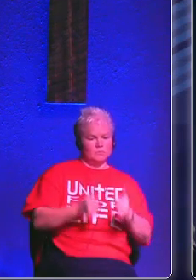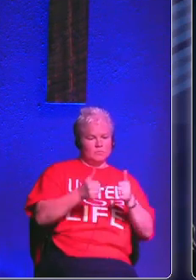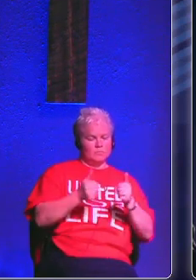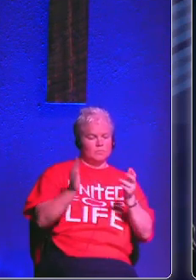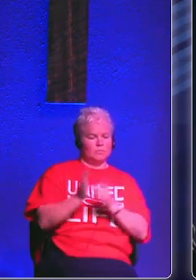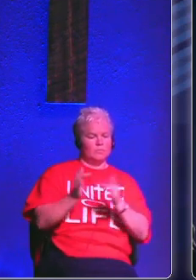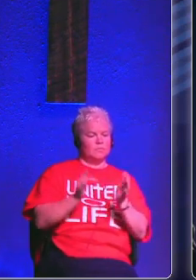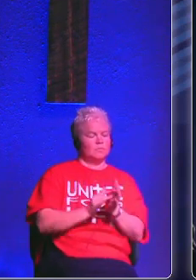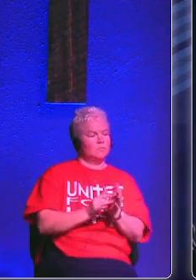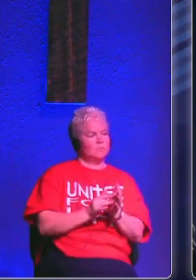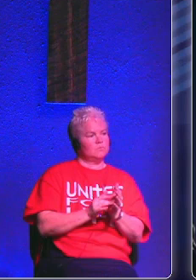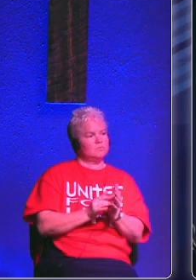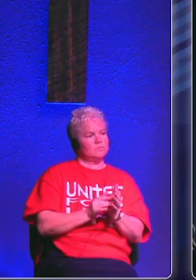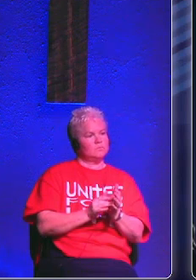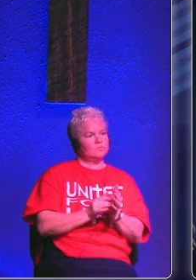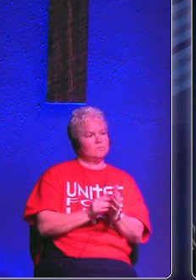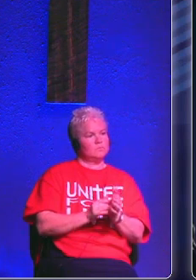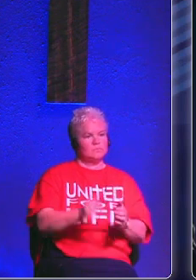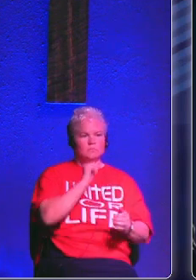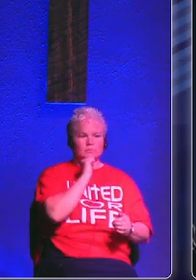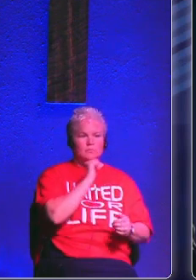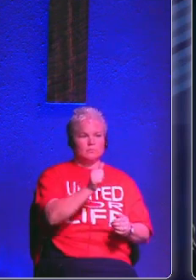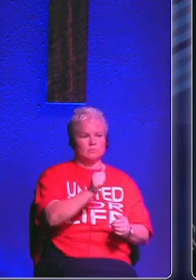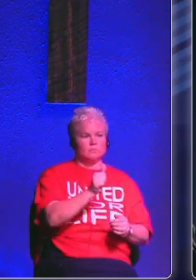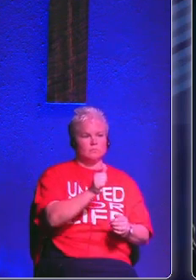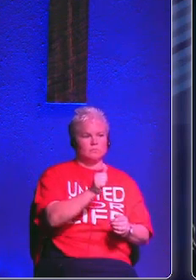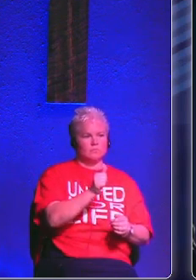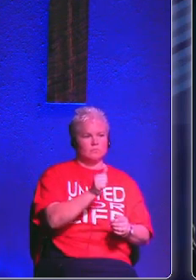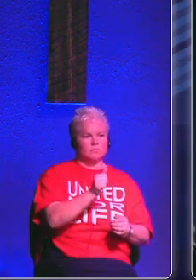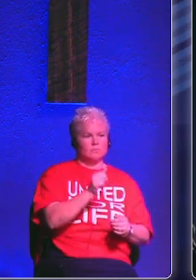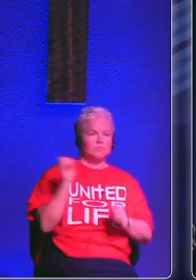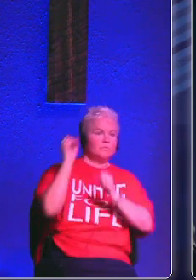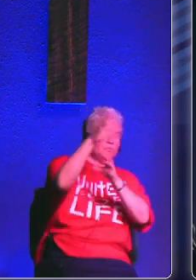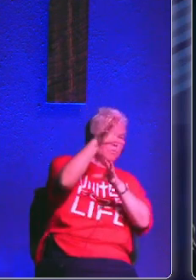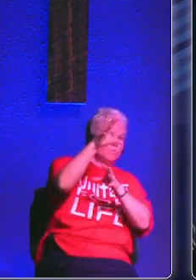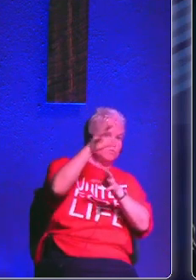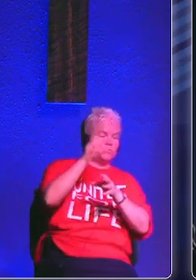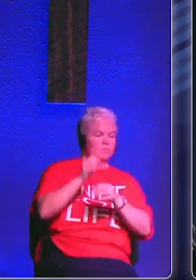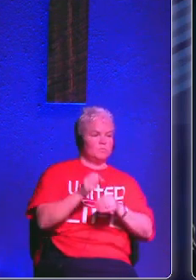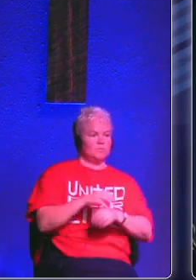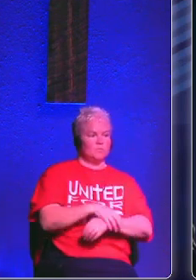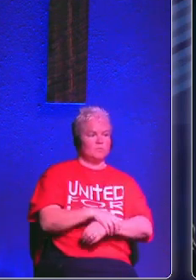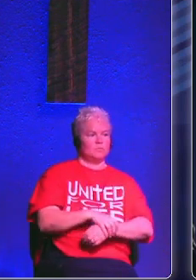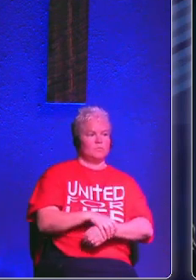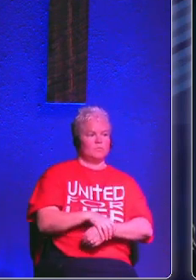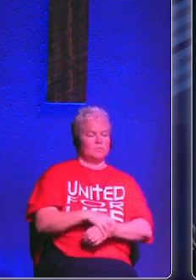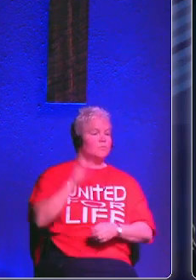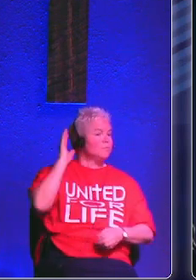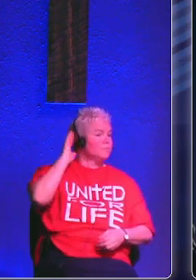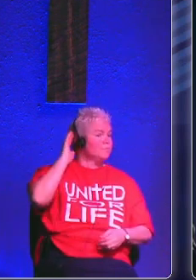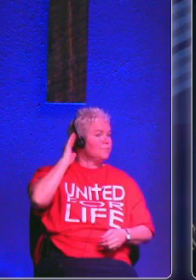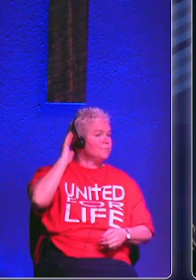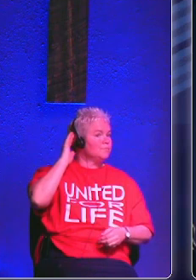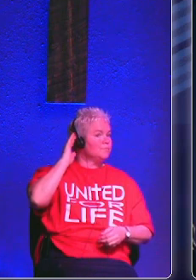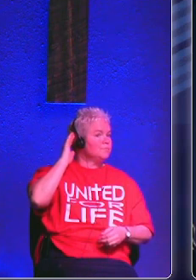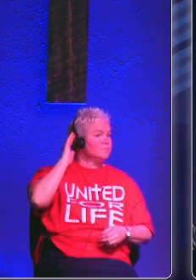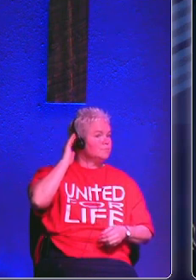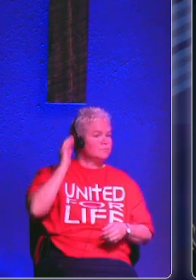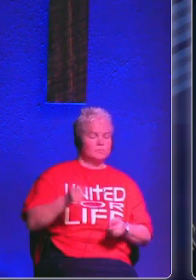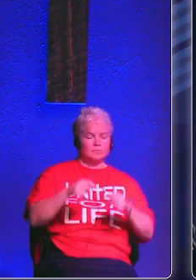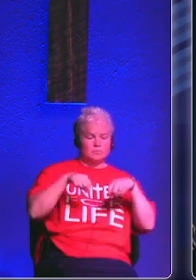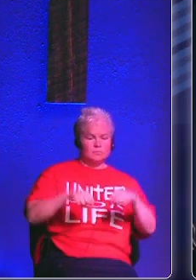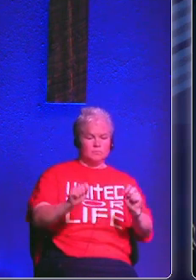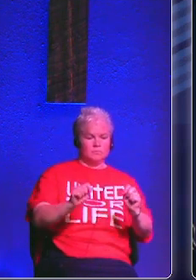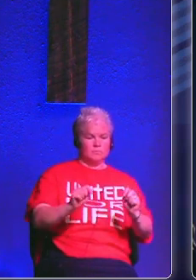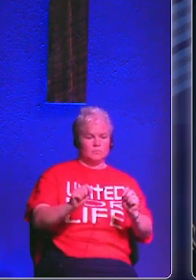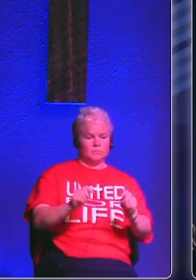as the life of Jesus. So it's not too early to be throwing that out there, to put that bug in people's ear, to just try to